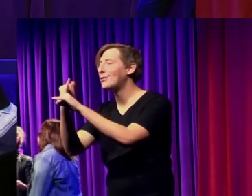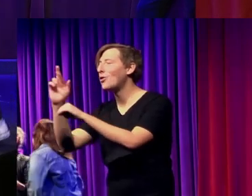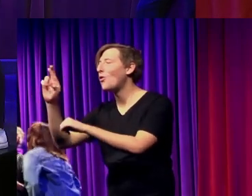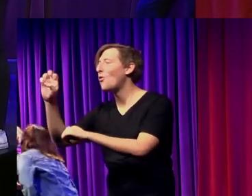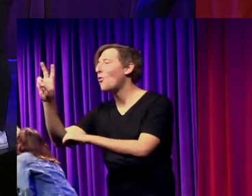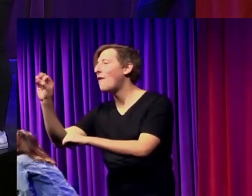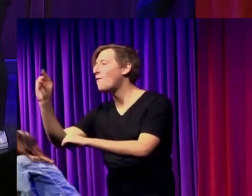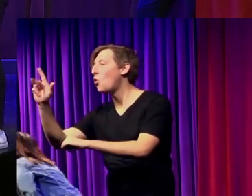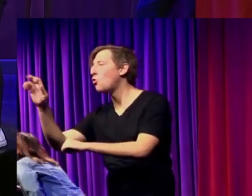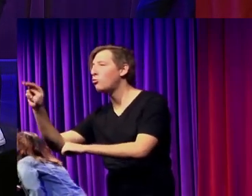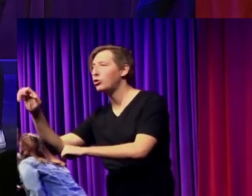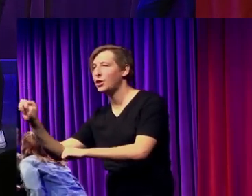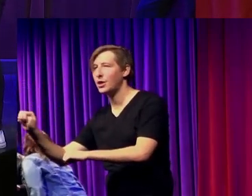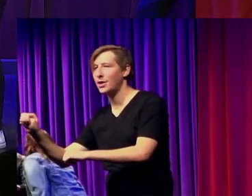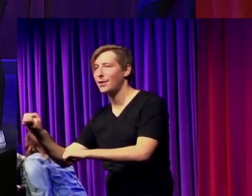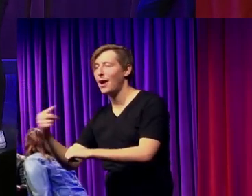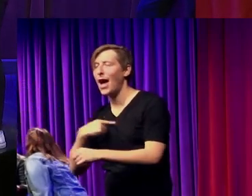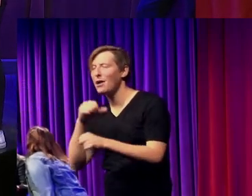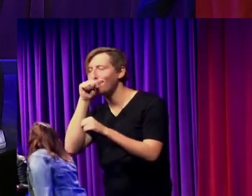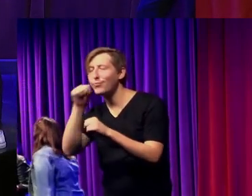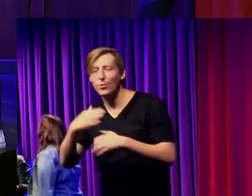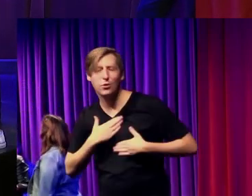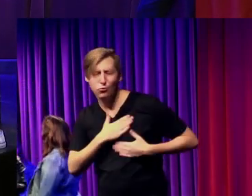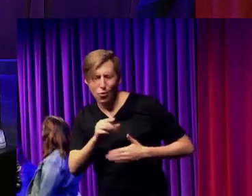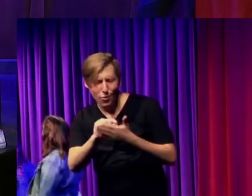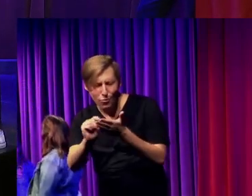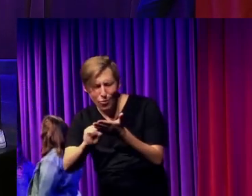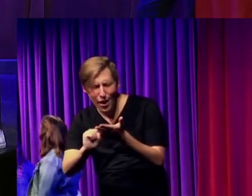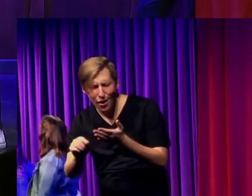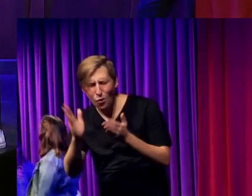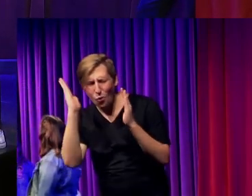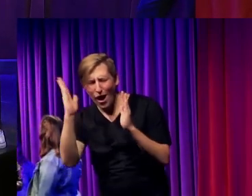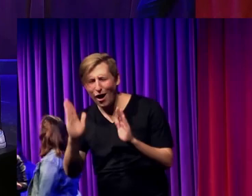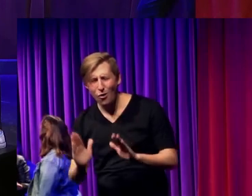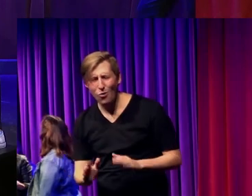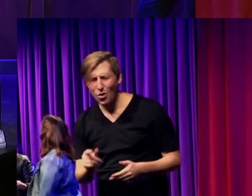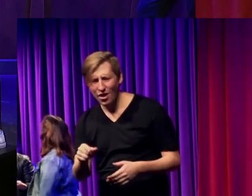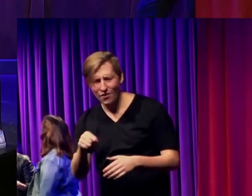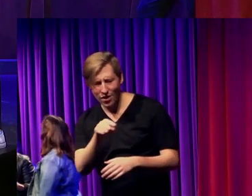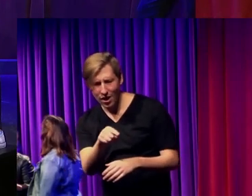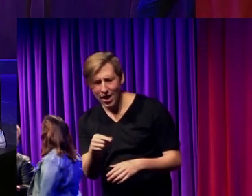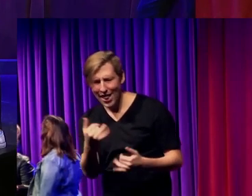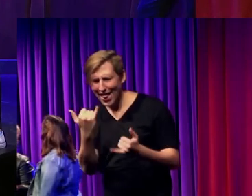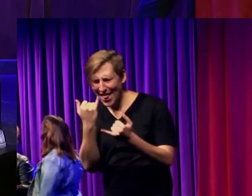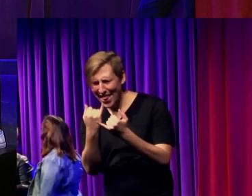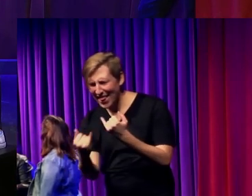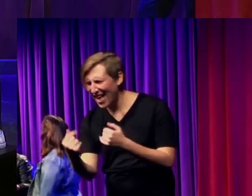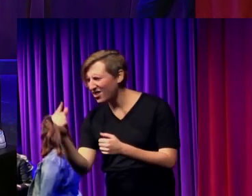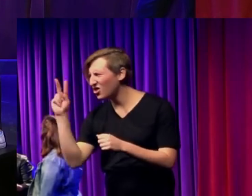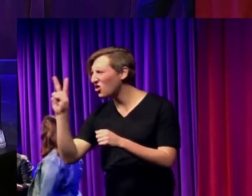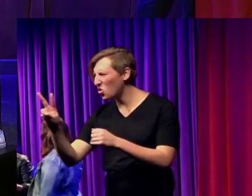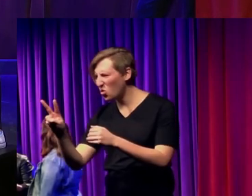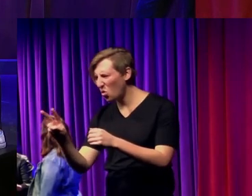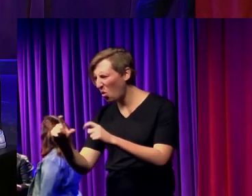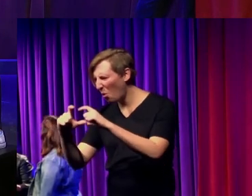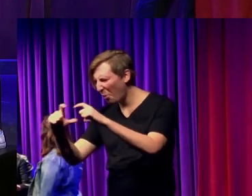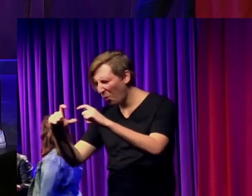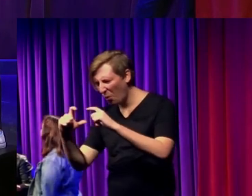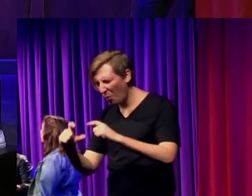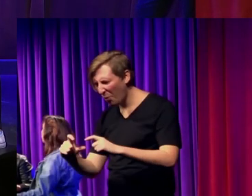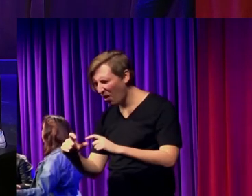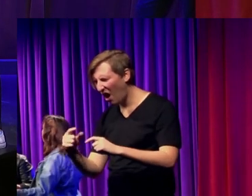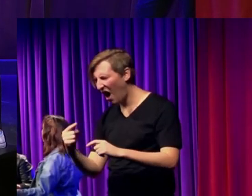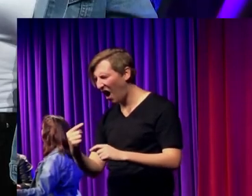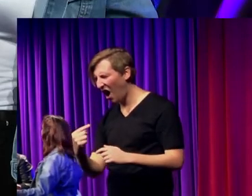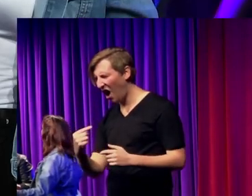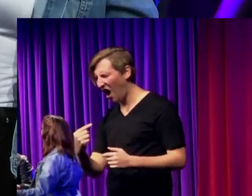2 paragraphs, love the thesis statement. And then the last 2 paragraphs were just like, I love Susie, I love Metallica. I love Susie, I love Metallica.